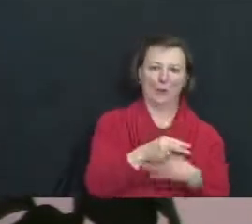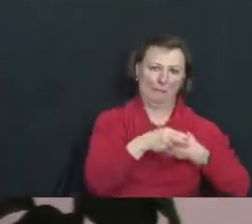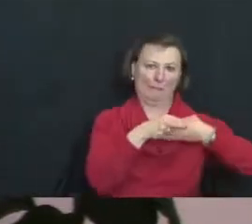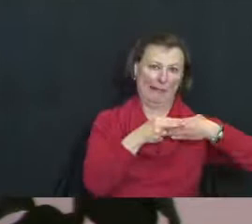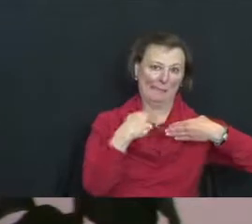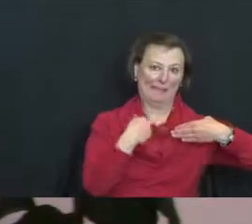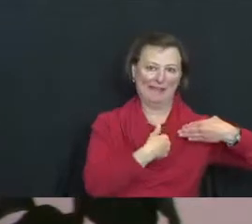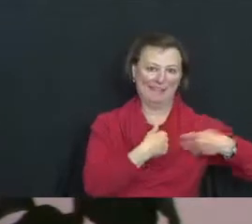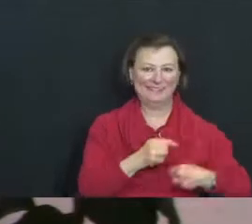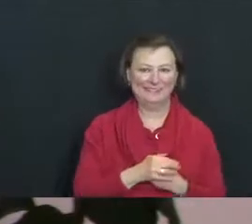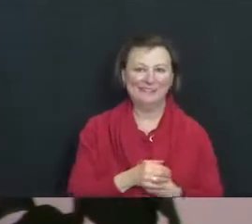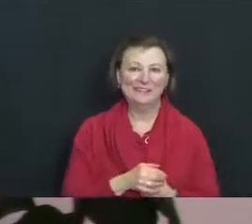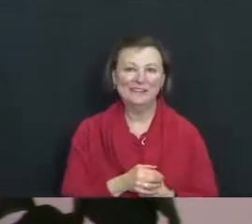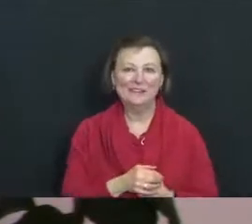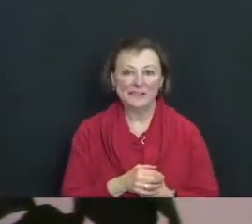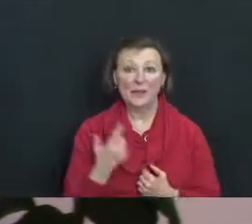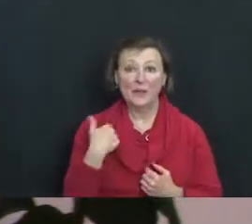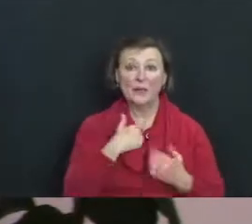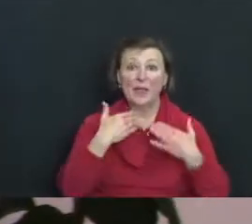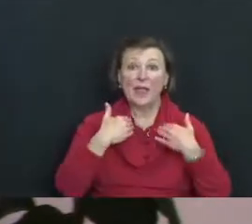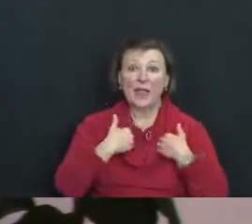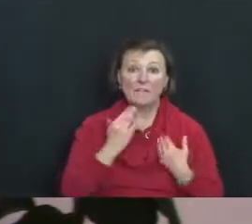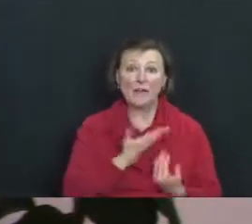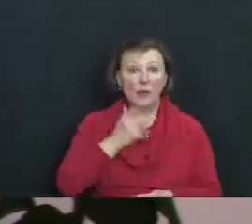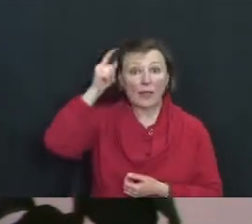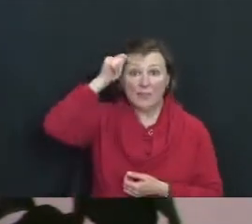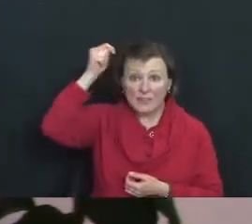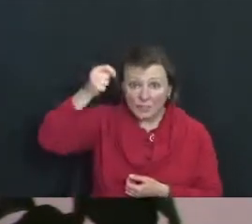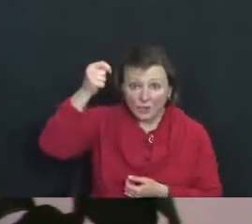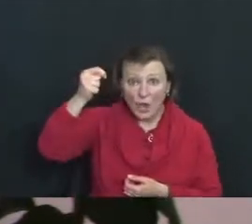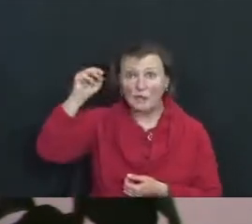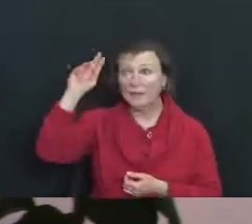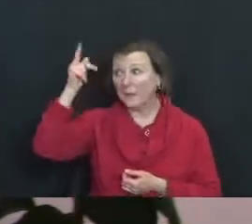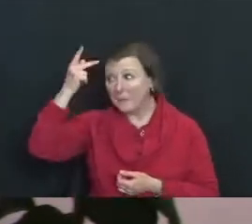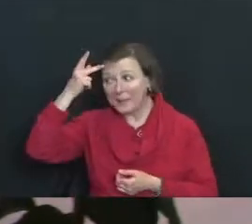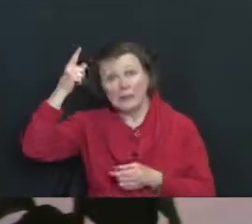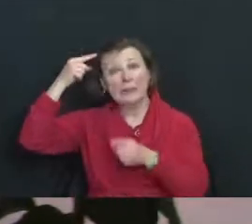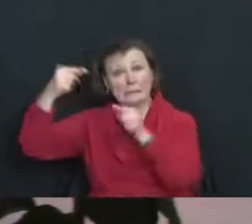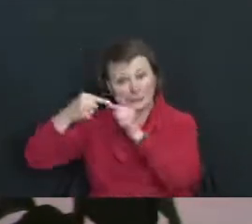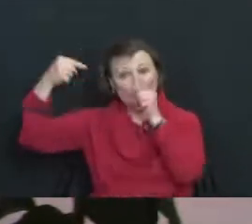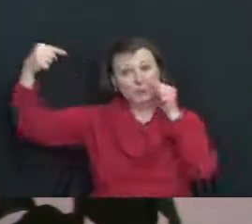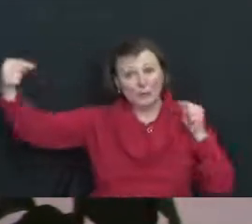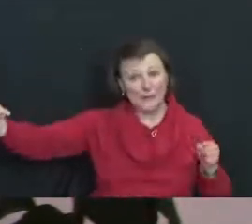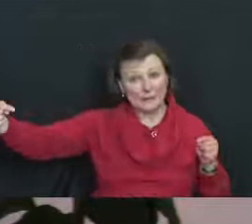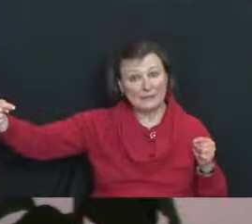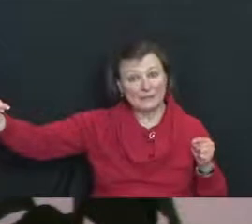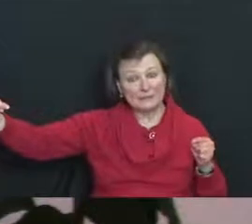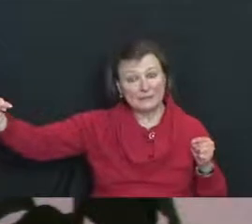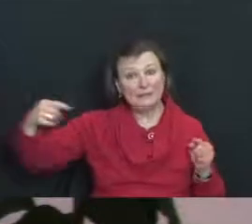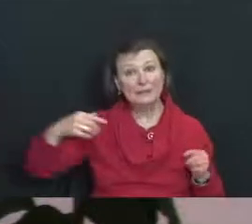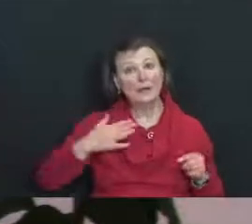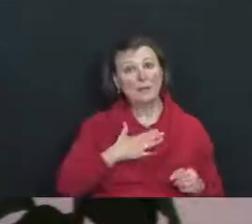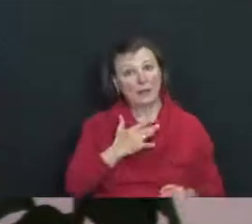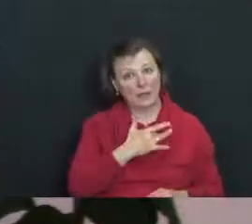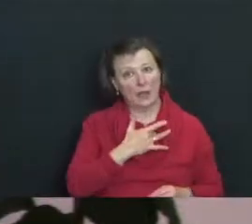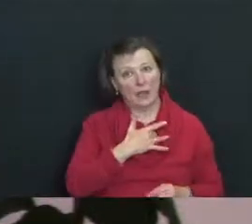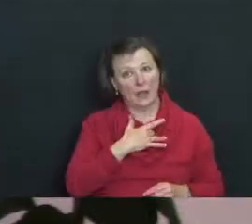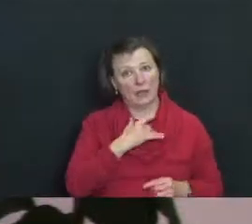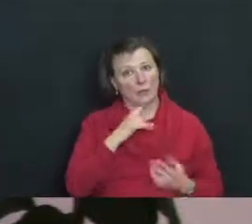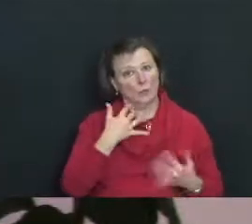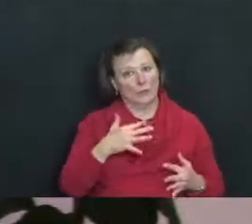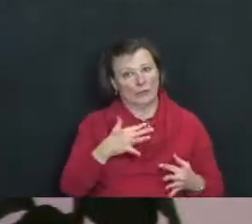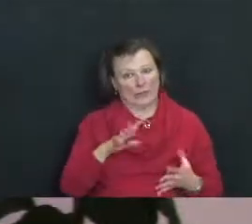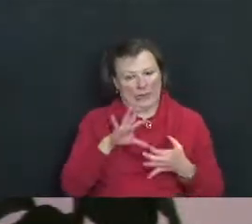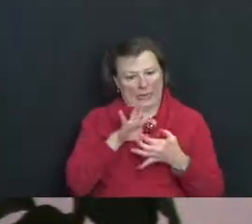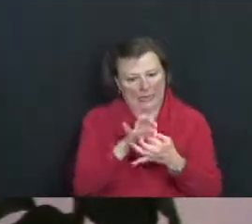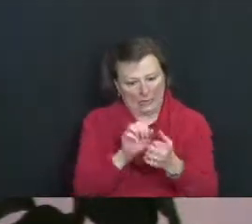Now, even as I know that we have our theological and political disagreements, my heart goes out to these young